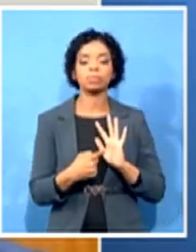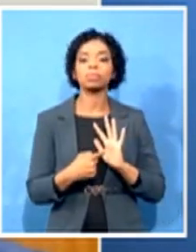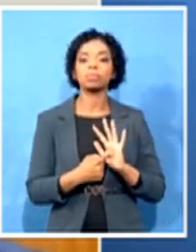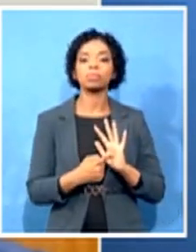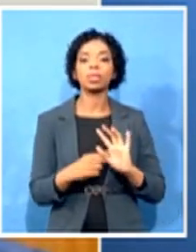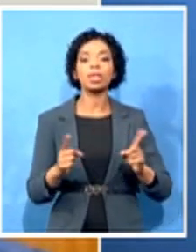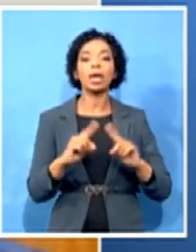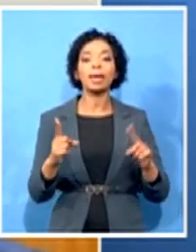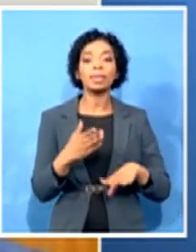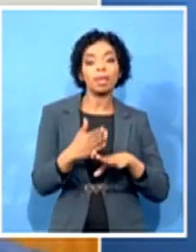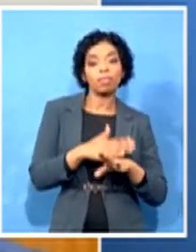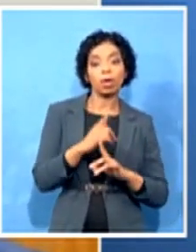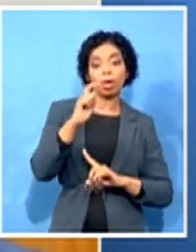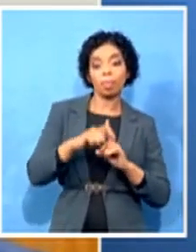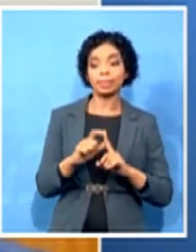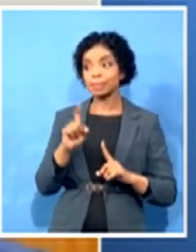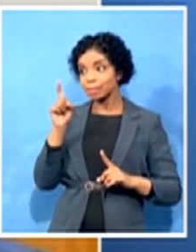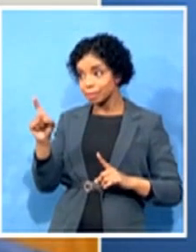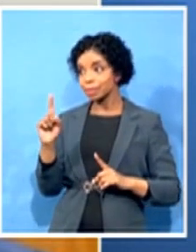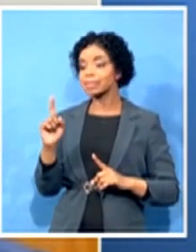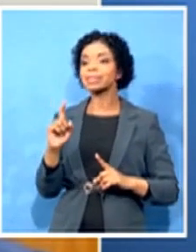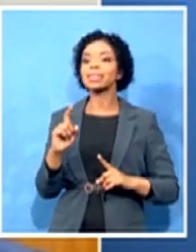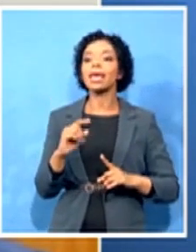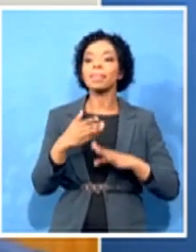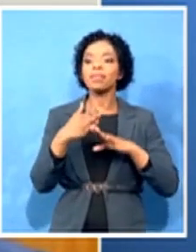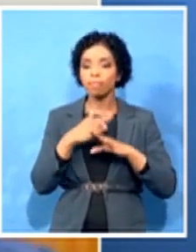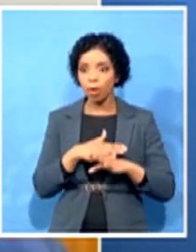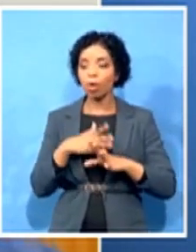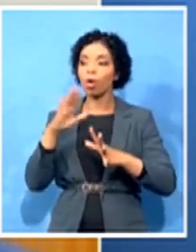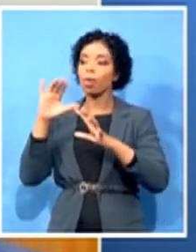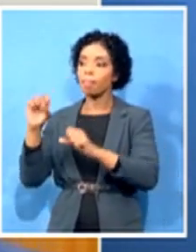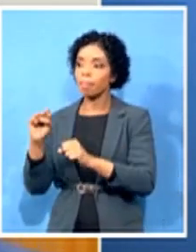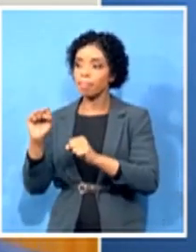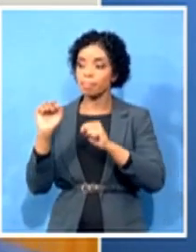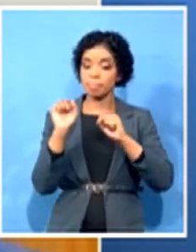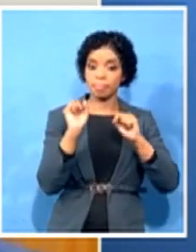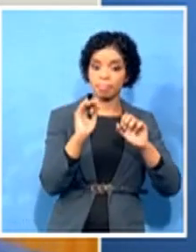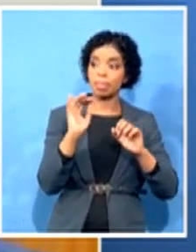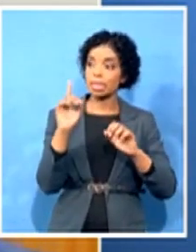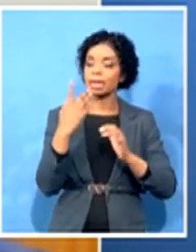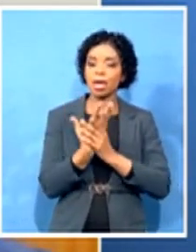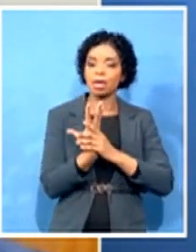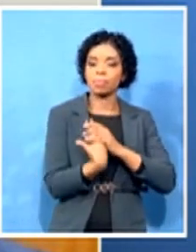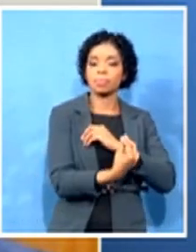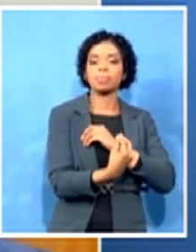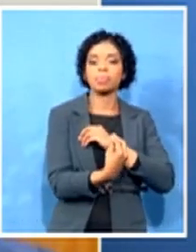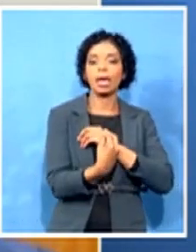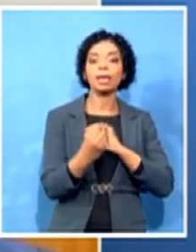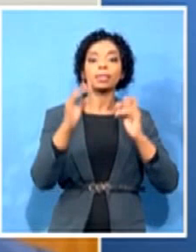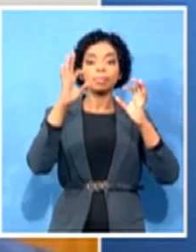country for those suspects who has the means. And a classical example was when Grace Mugabe was